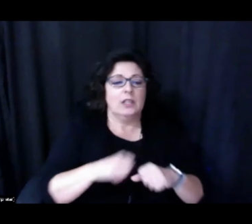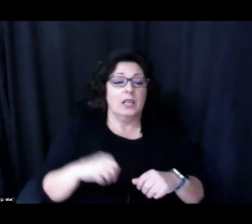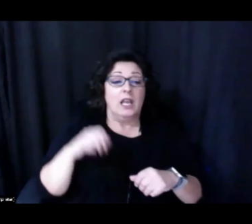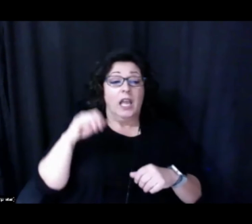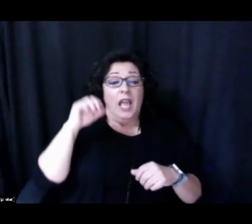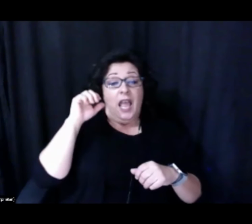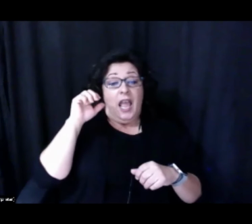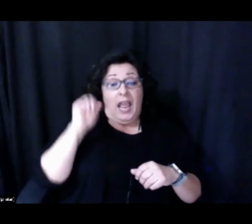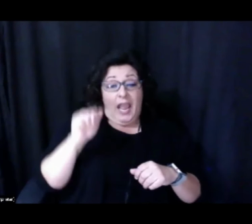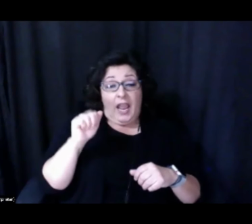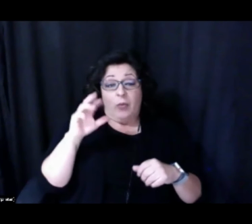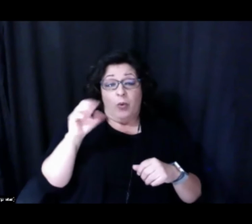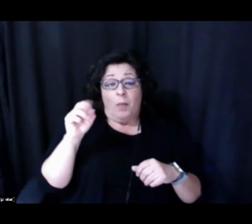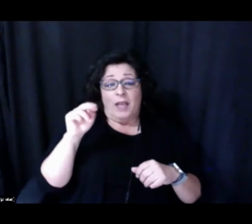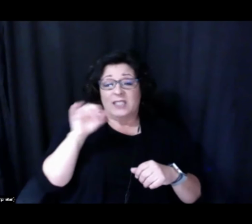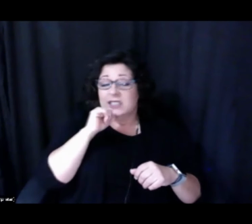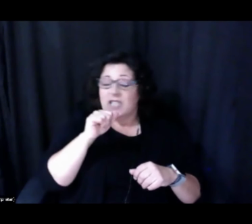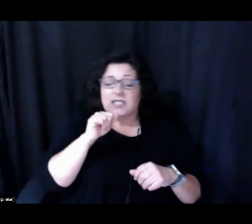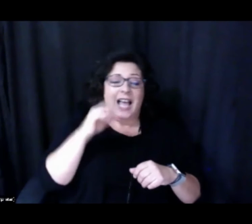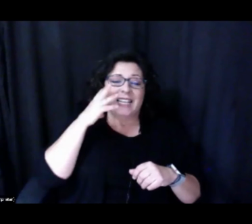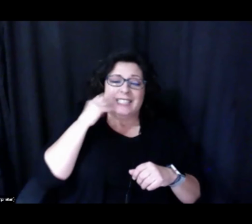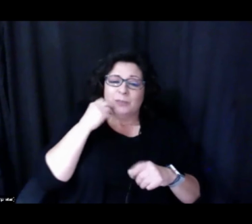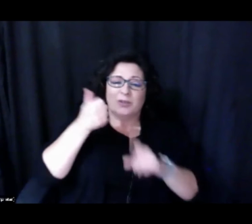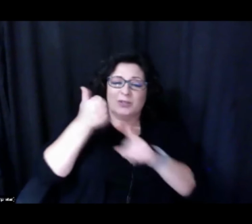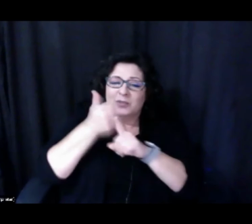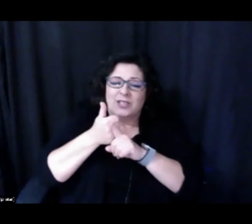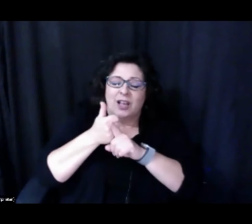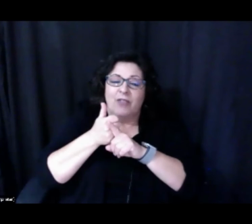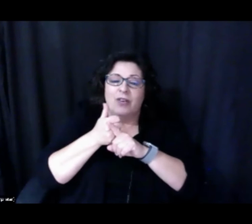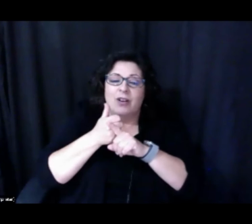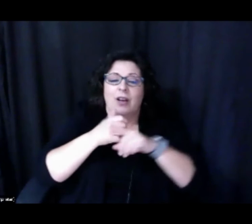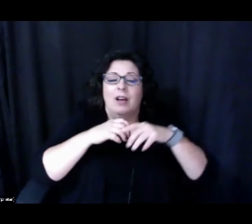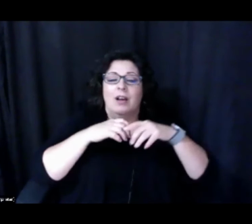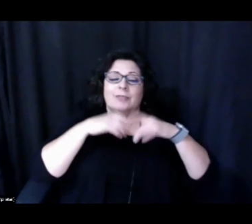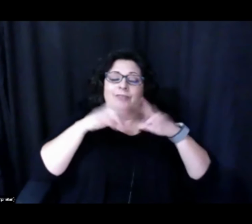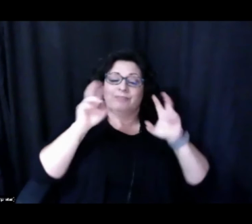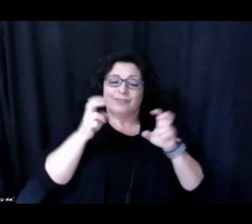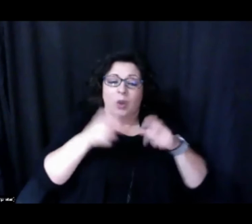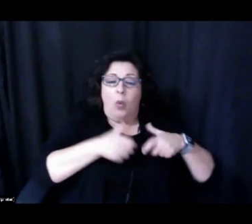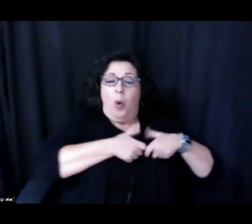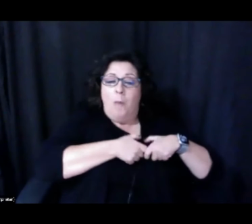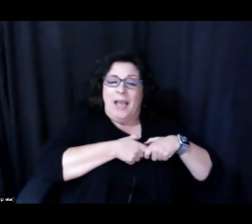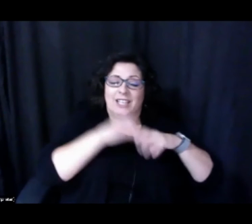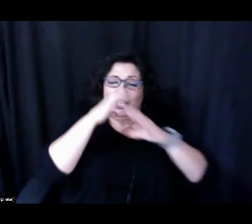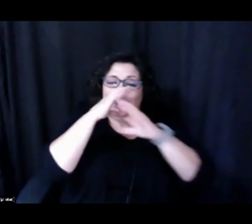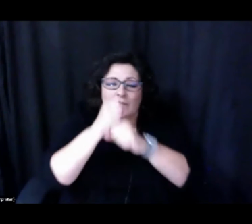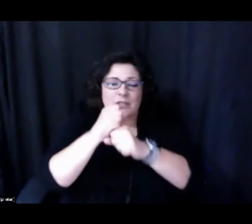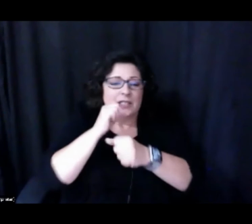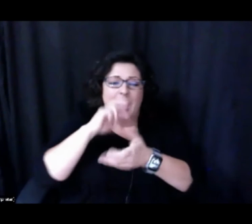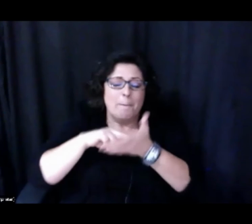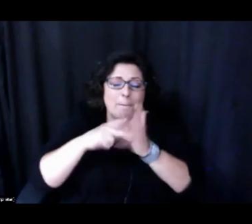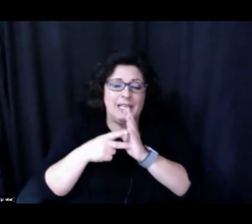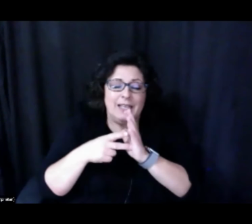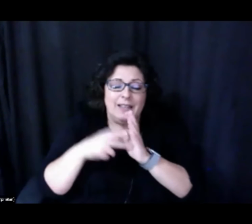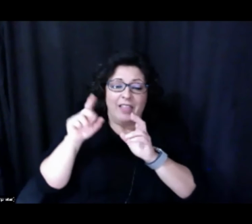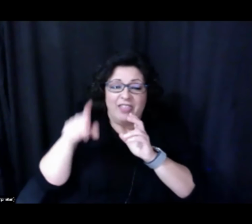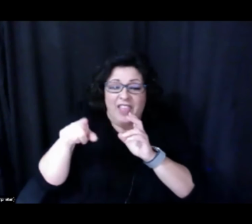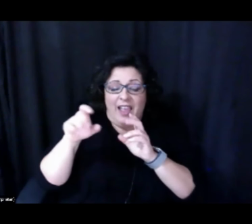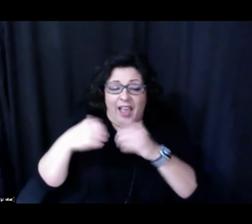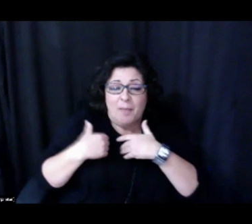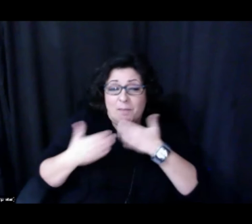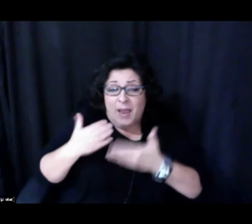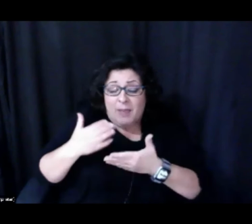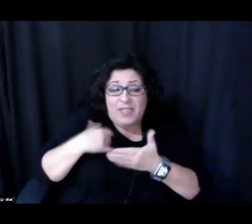experience romantic attraction. Just because someone is asexual does not mean that they don't experience romantic attraction. Some people